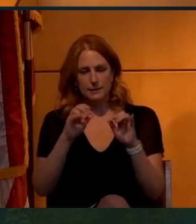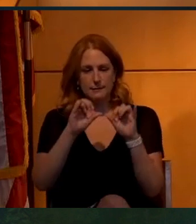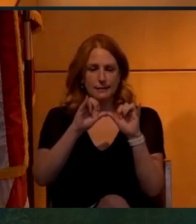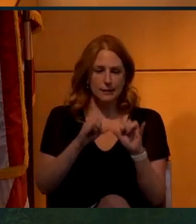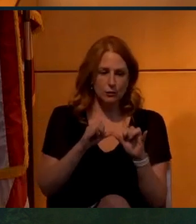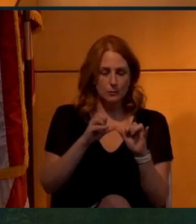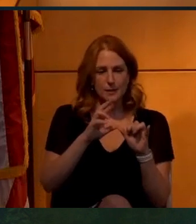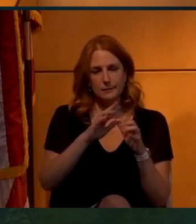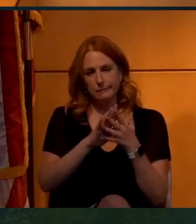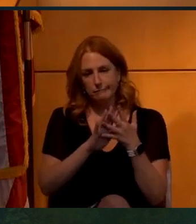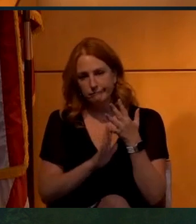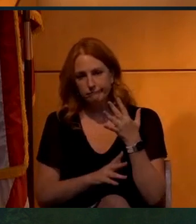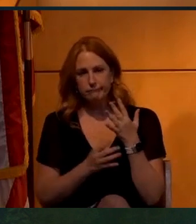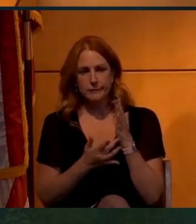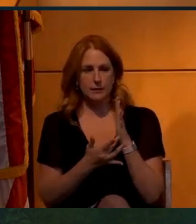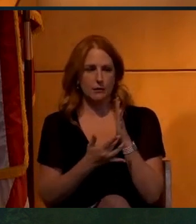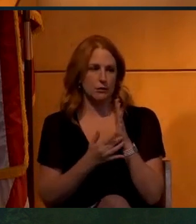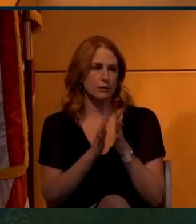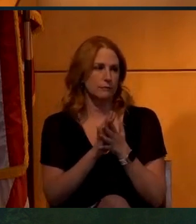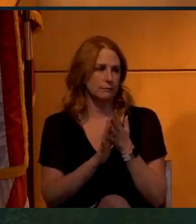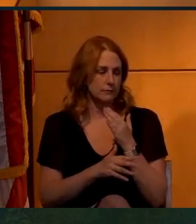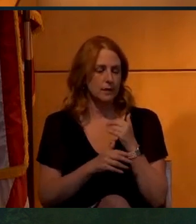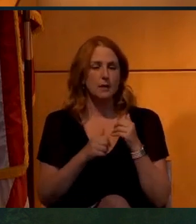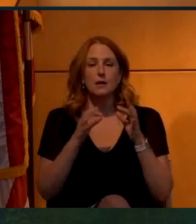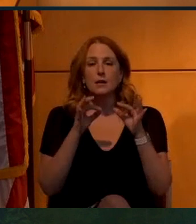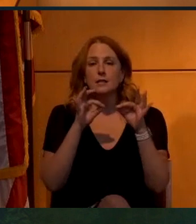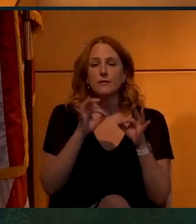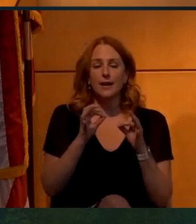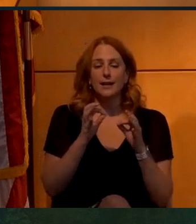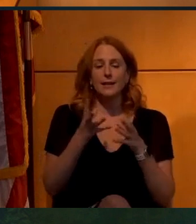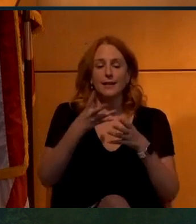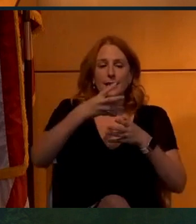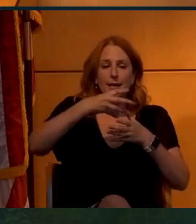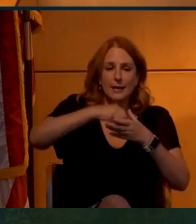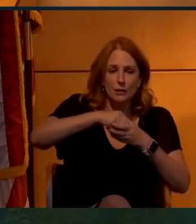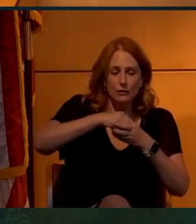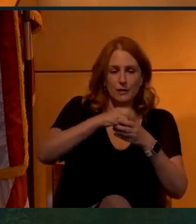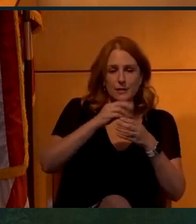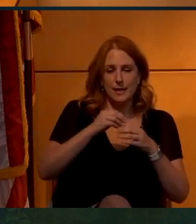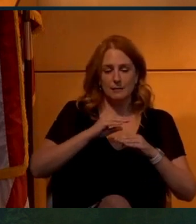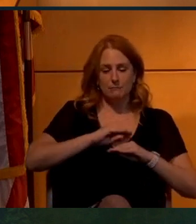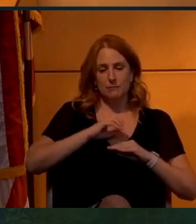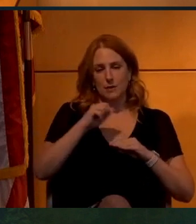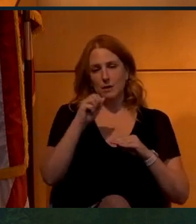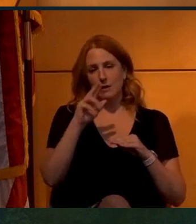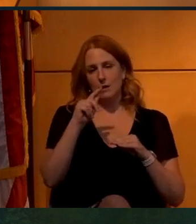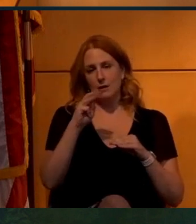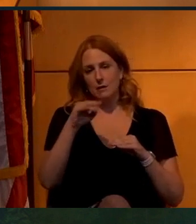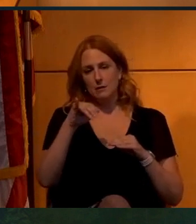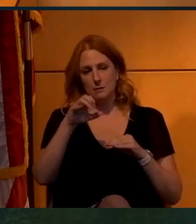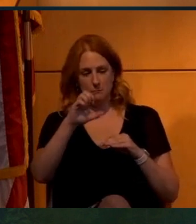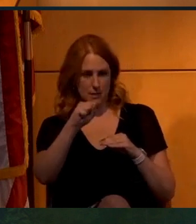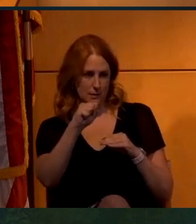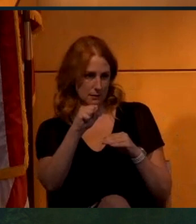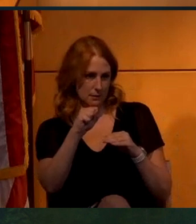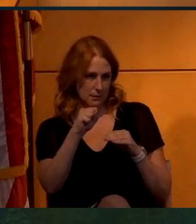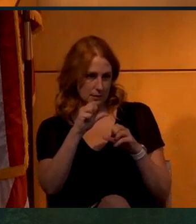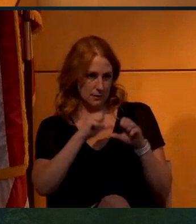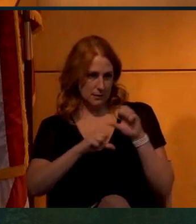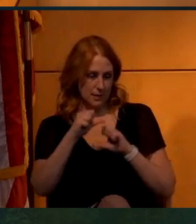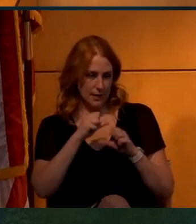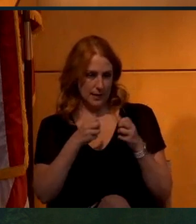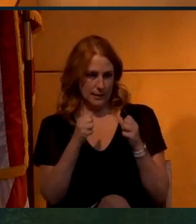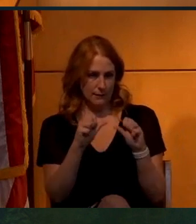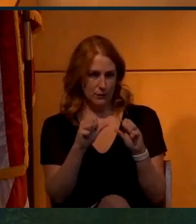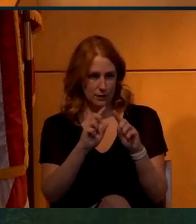rovers, et cetera. And again, we're defining, integrating, and leading Artemis science efforts across SMD and other NASA mission